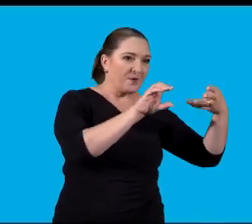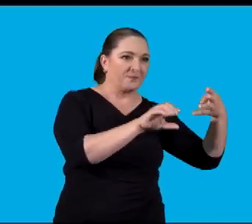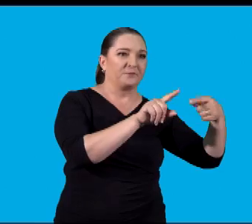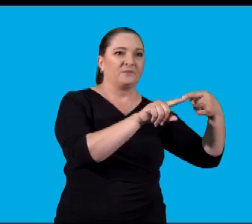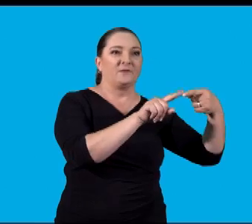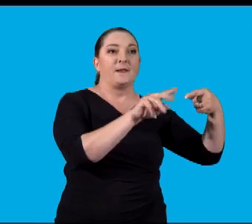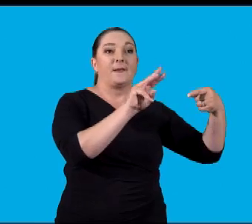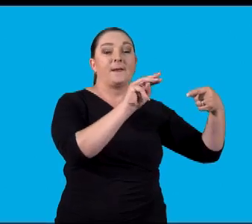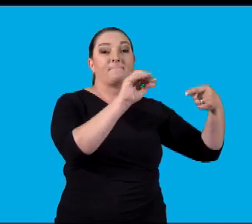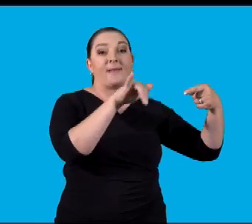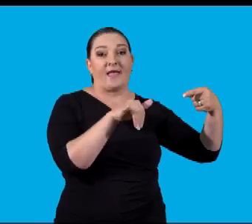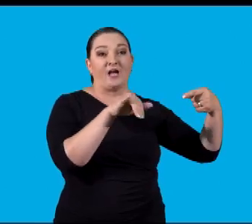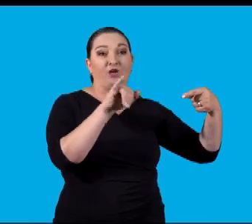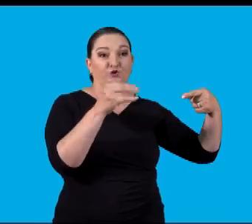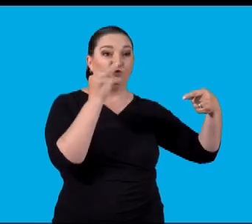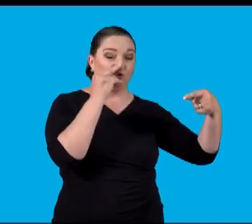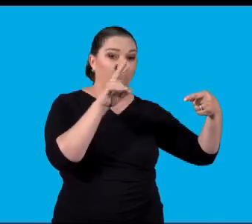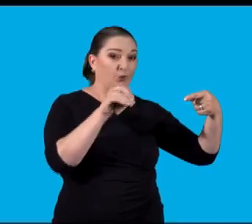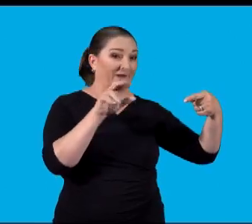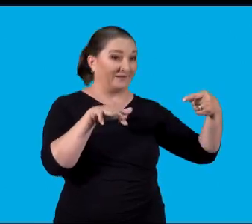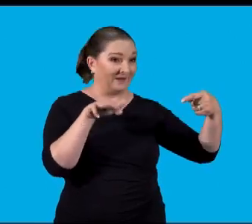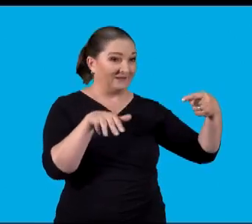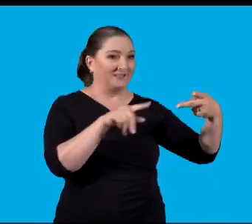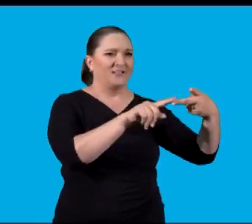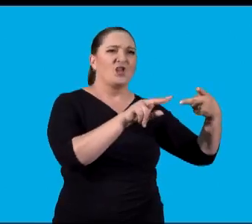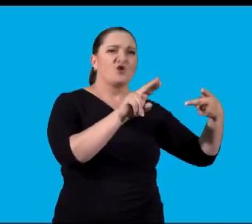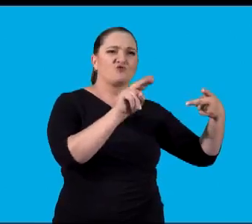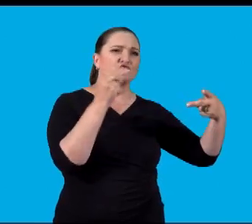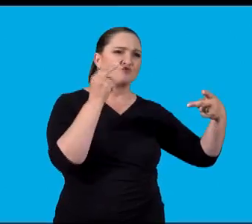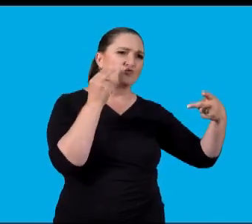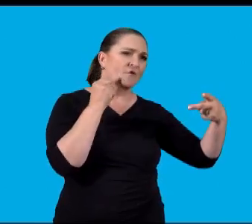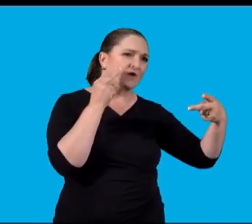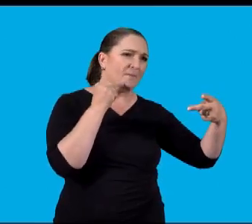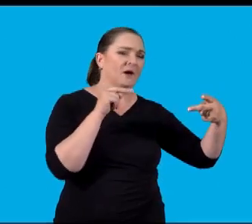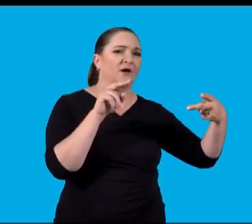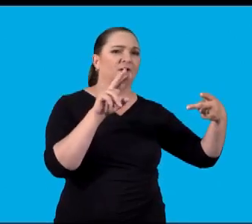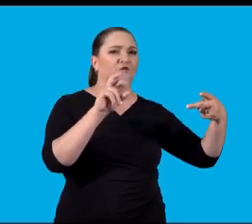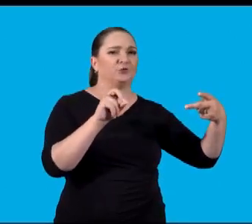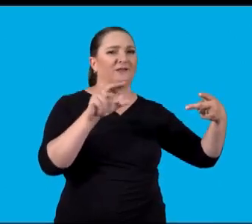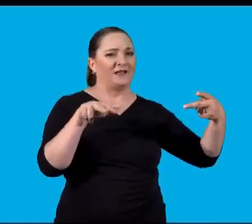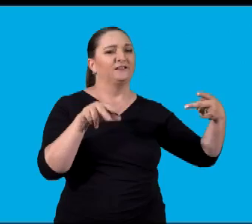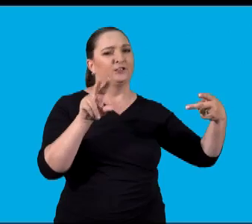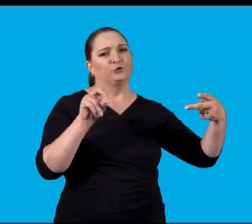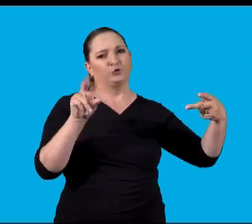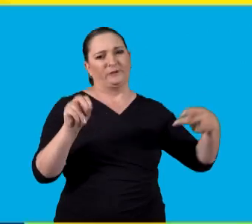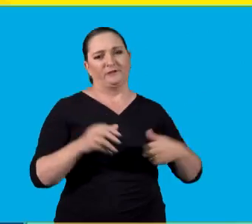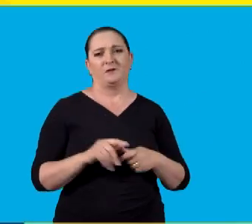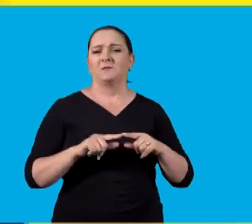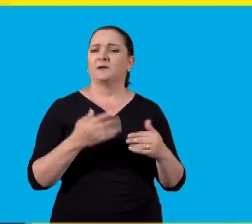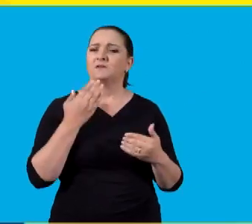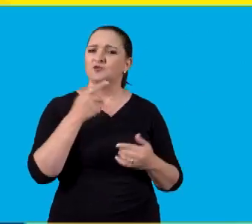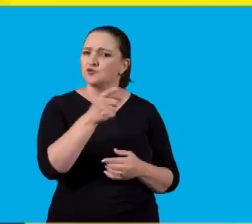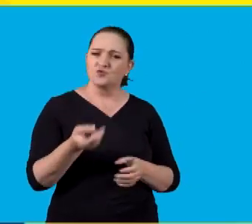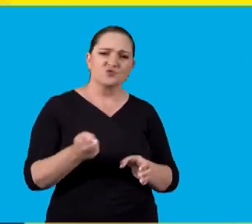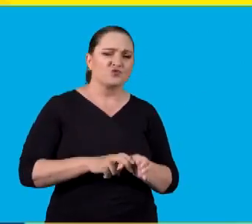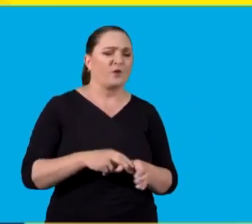to the May, June 2019 question 5, November 2018 question 4, and even the November 2020 question 2. Thank you